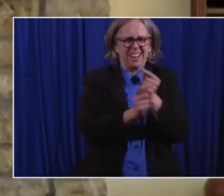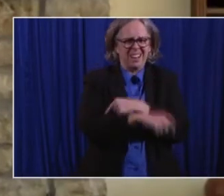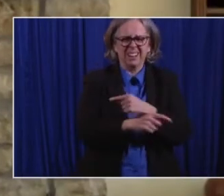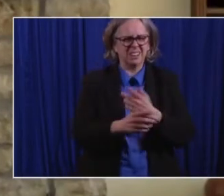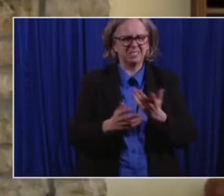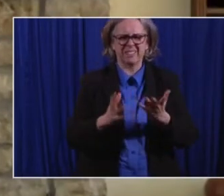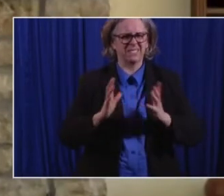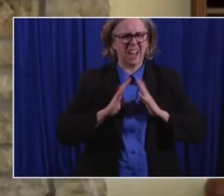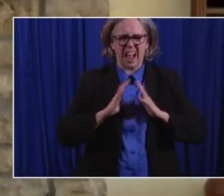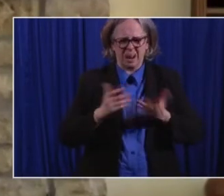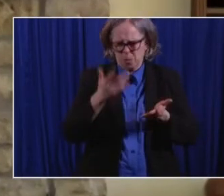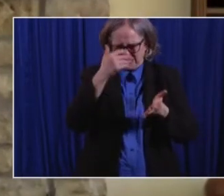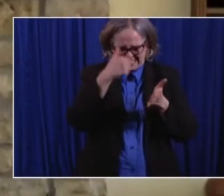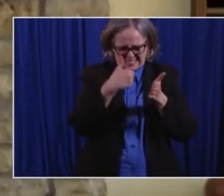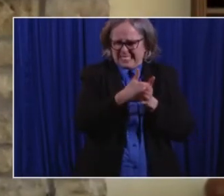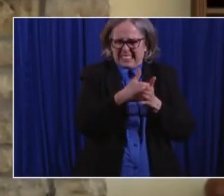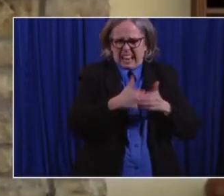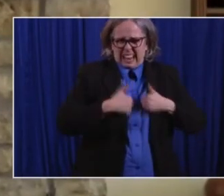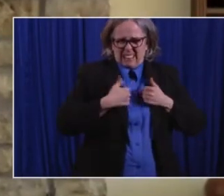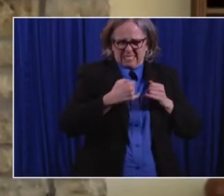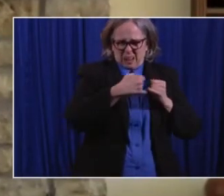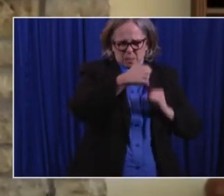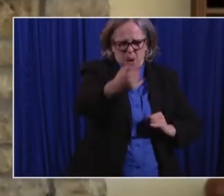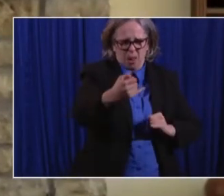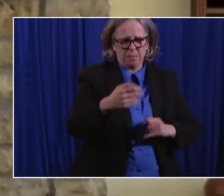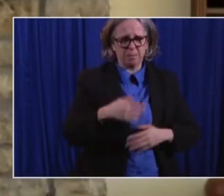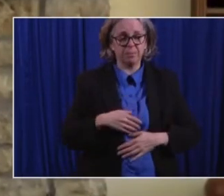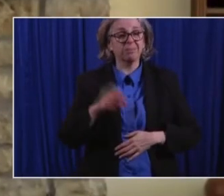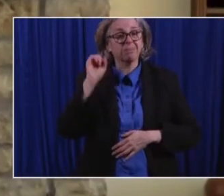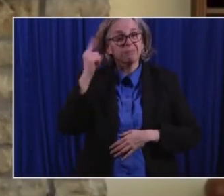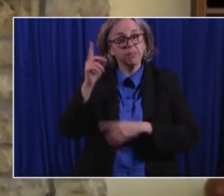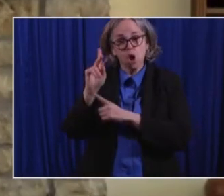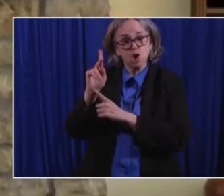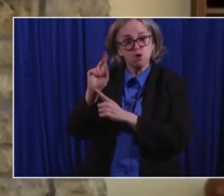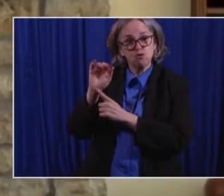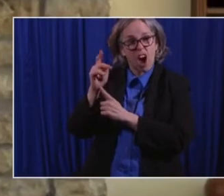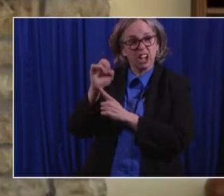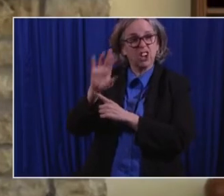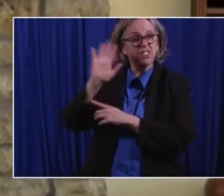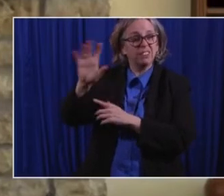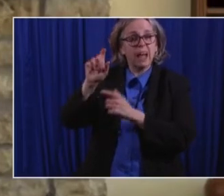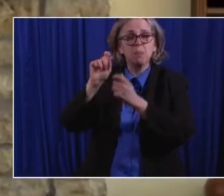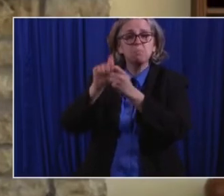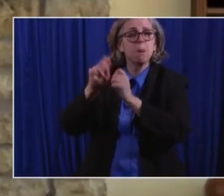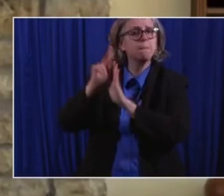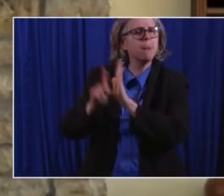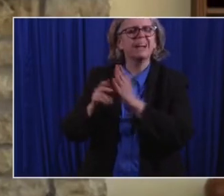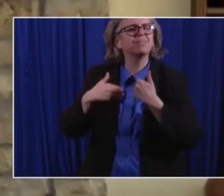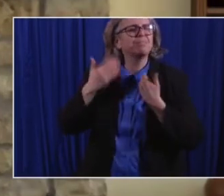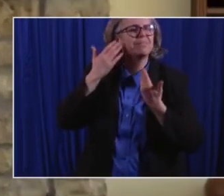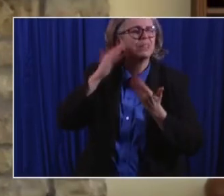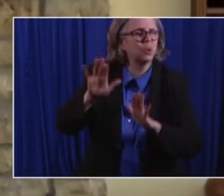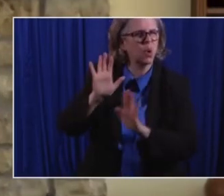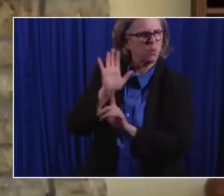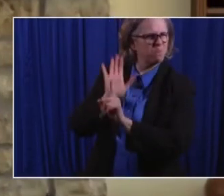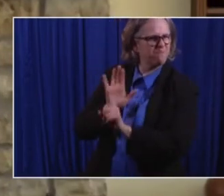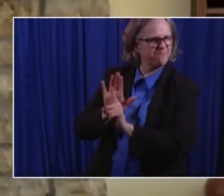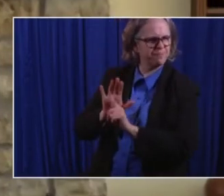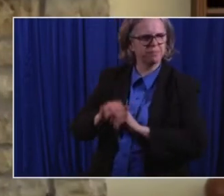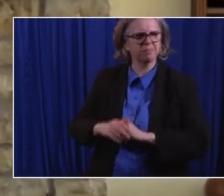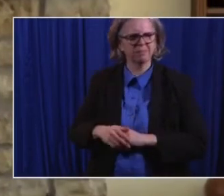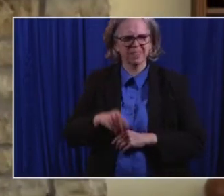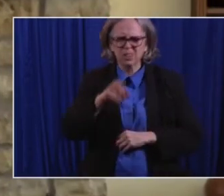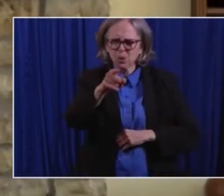What Kroger's policy is, I can't tell you that. I cannot speak to. But you mentioned Kroger, and